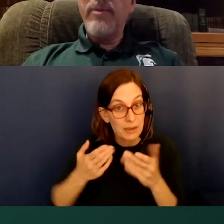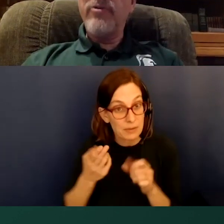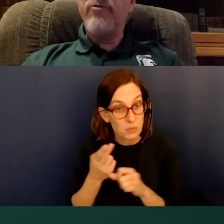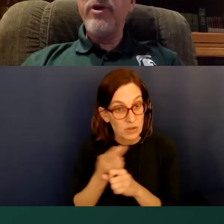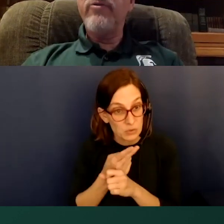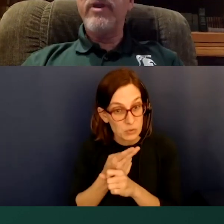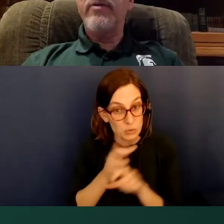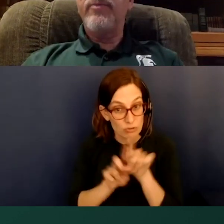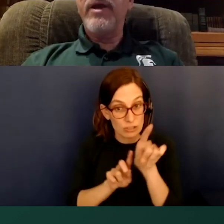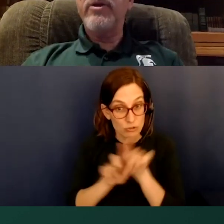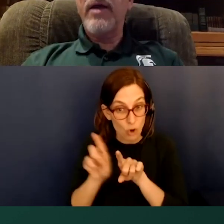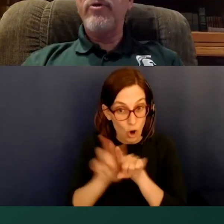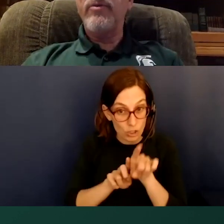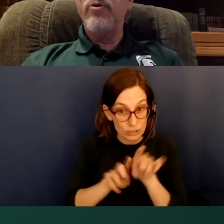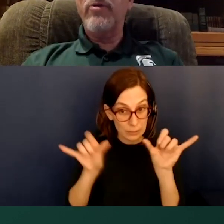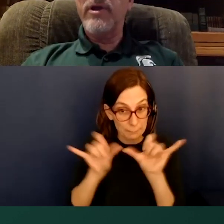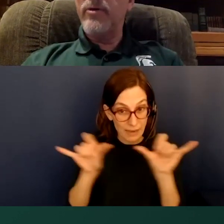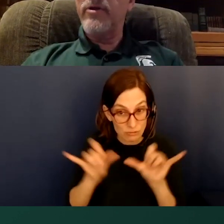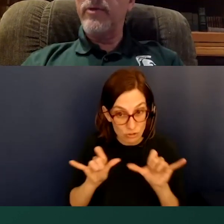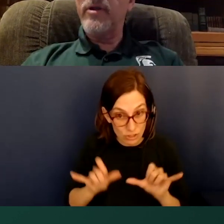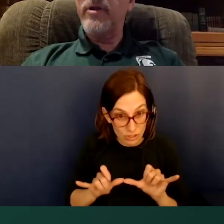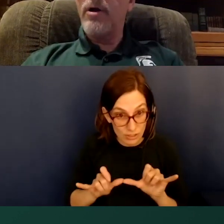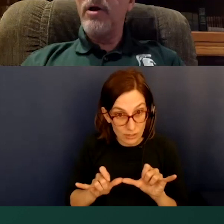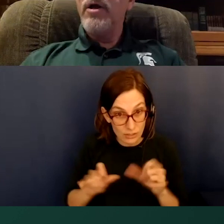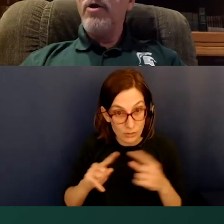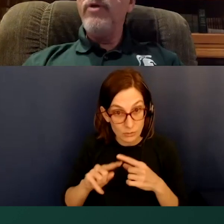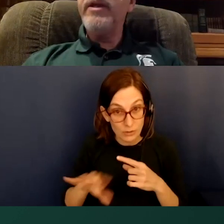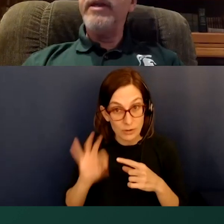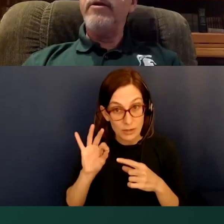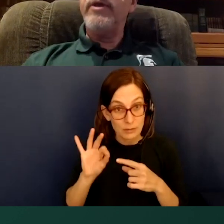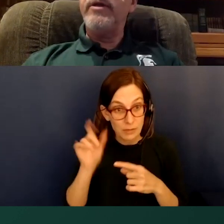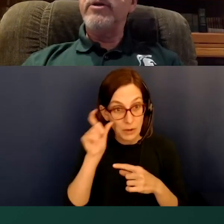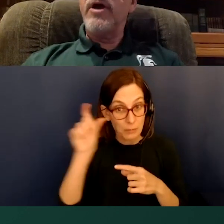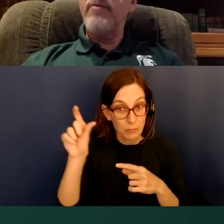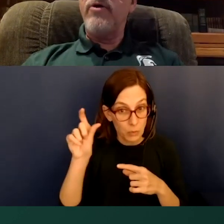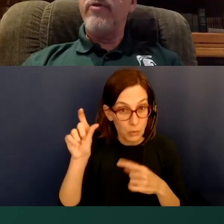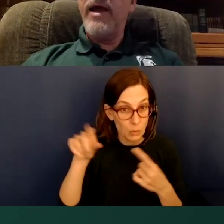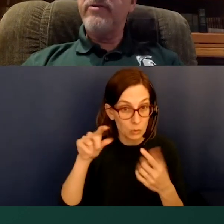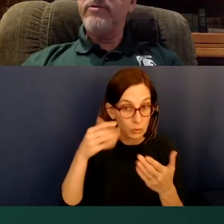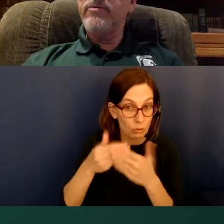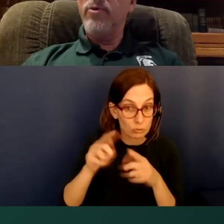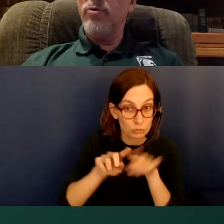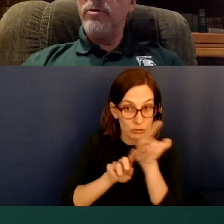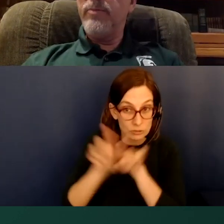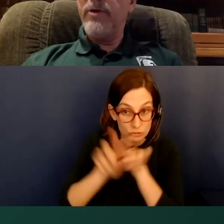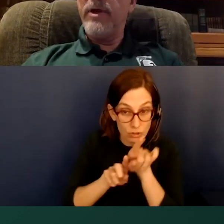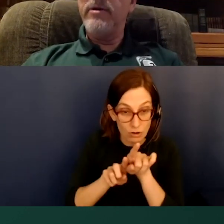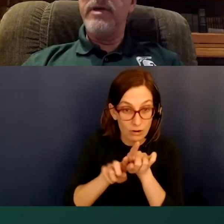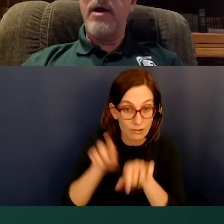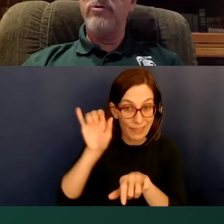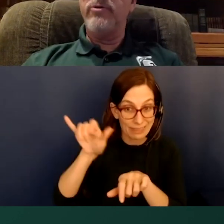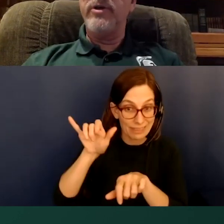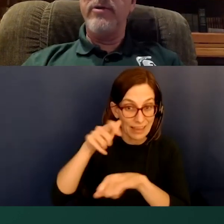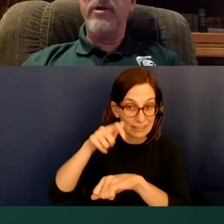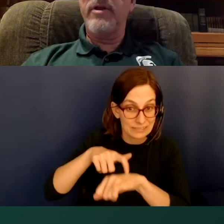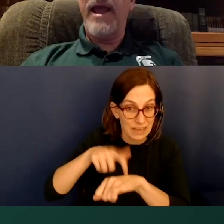to measure? If we can like pick a time when the moon is right close to this star, we can nail the time of that moon period